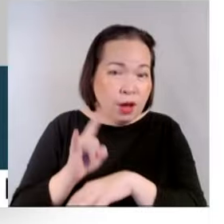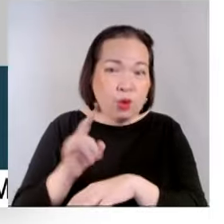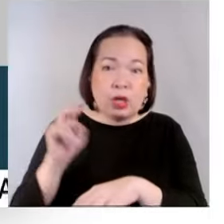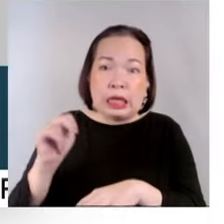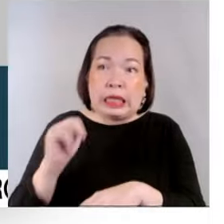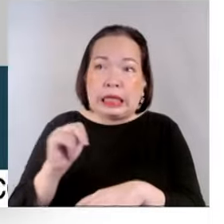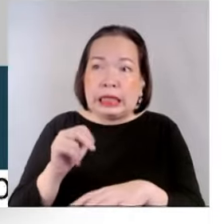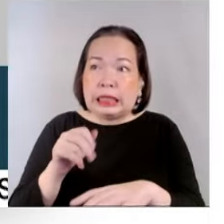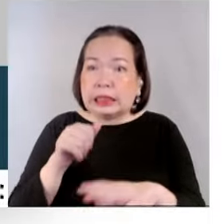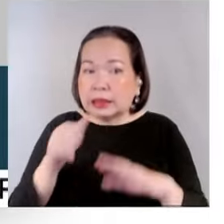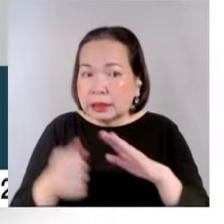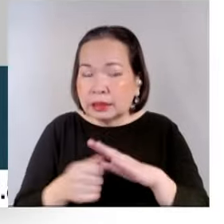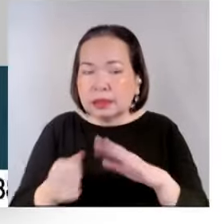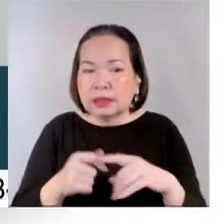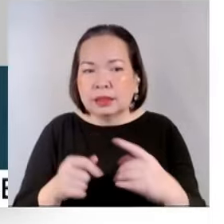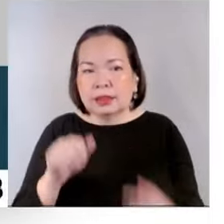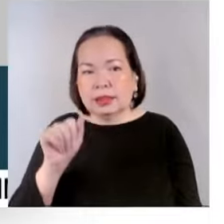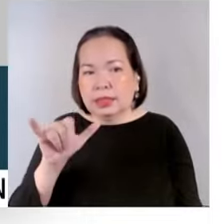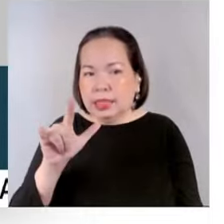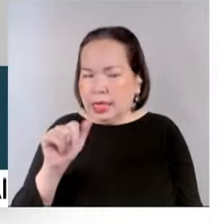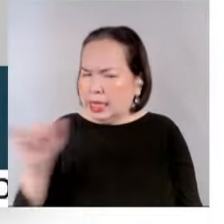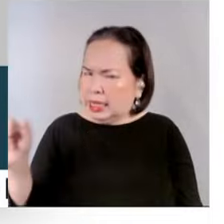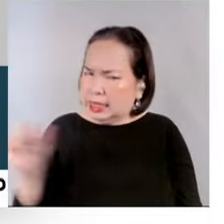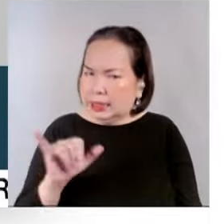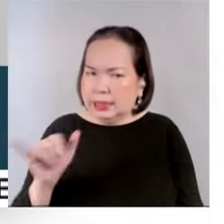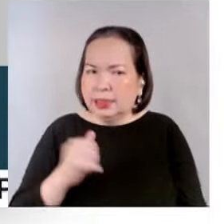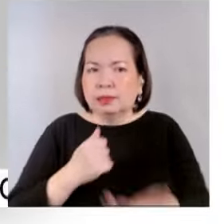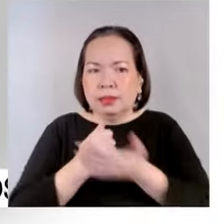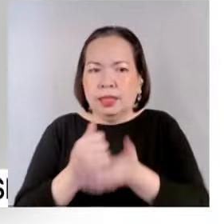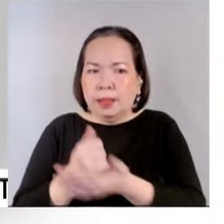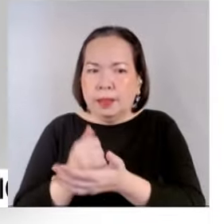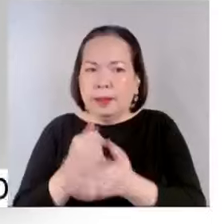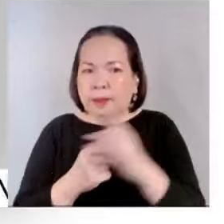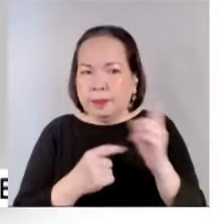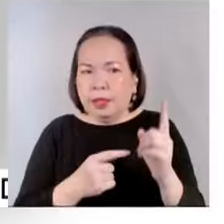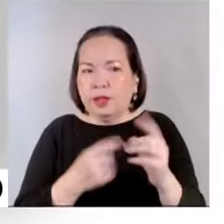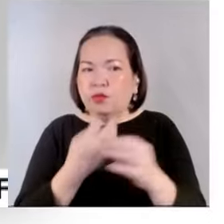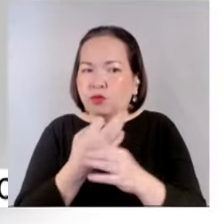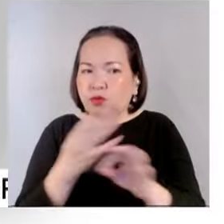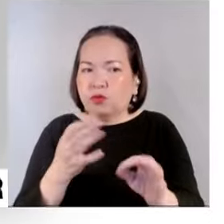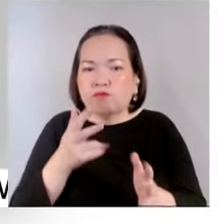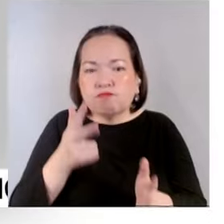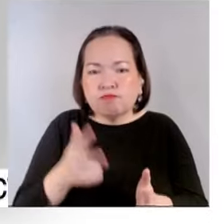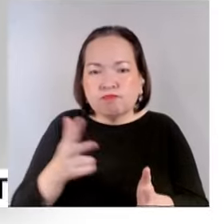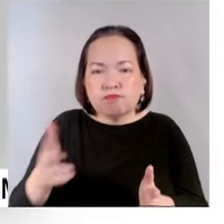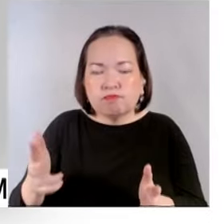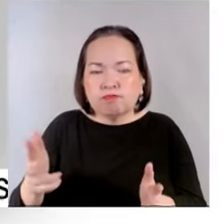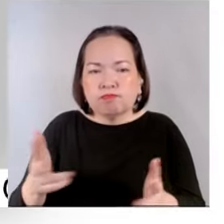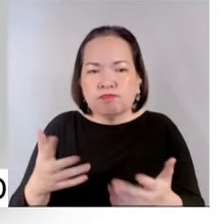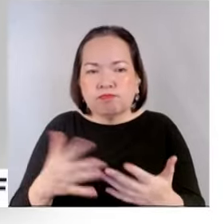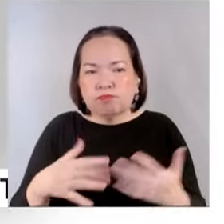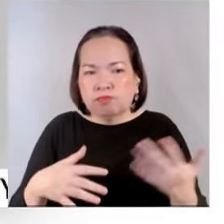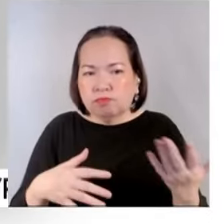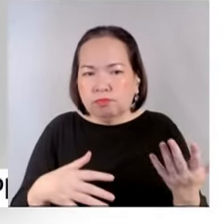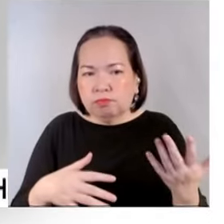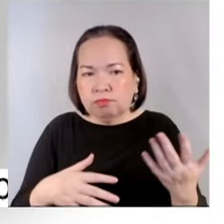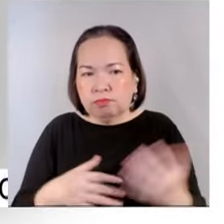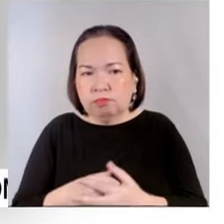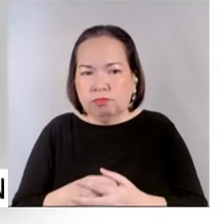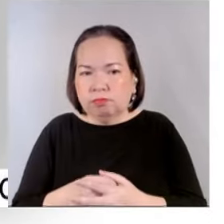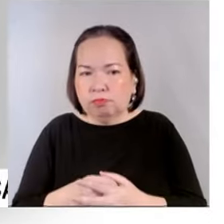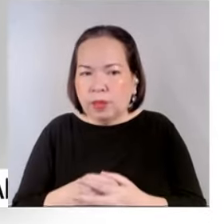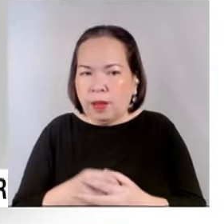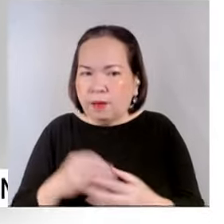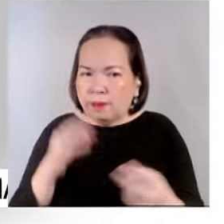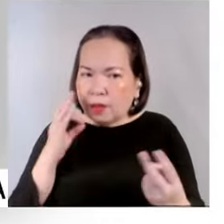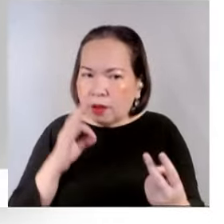have also stepped up to support those affected by the flooding by offering free overnight parking at their branches in Feliz, Fairview Terraces,